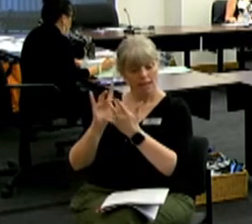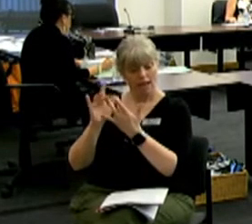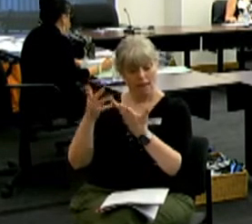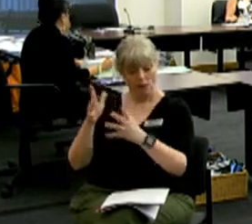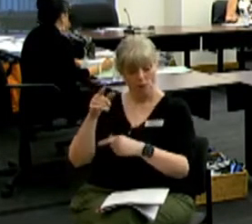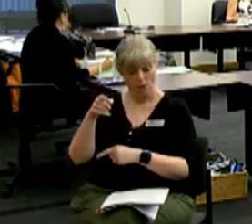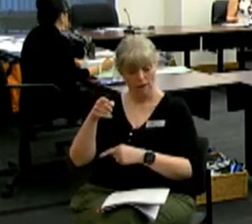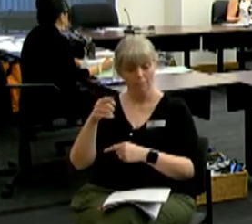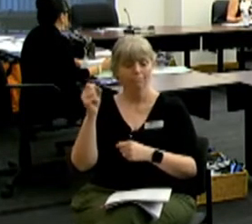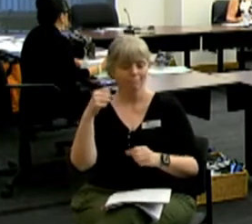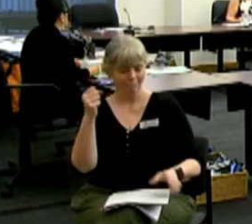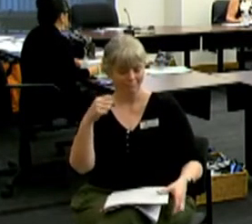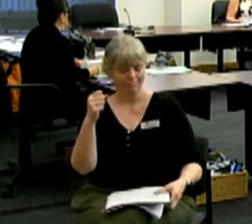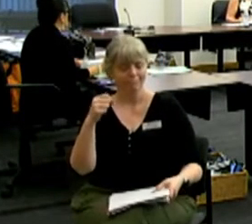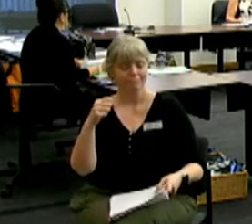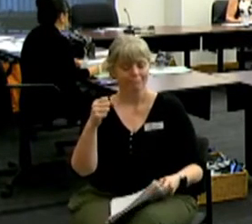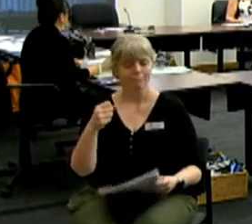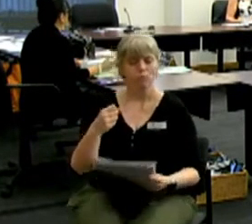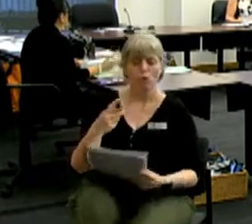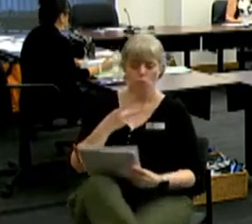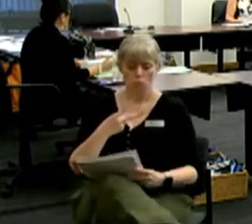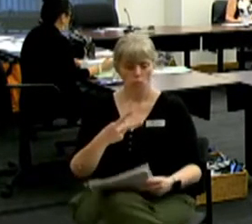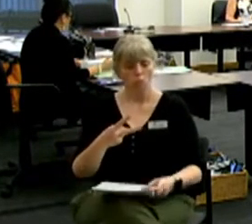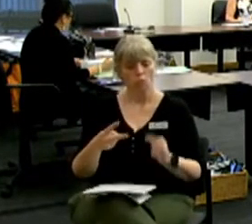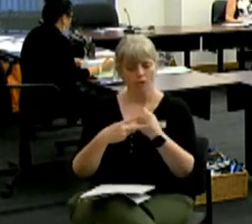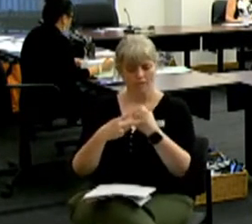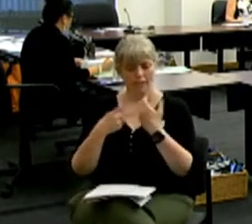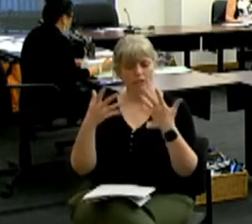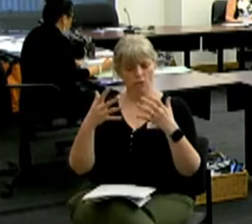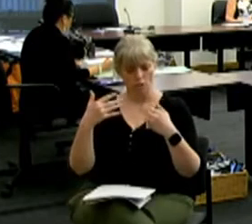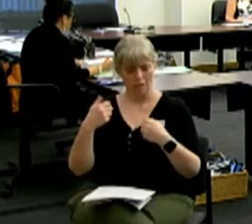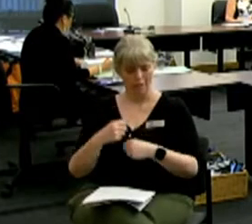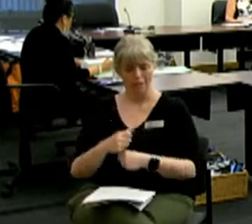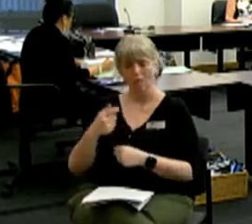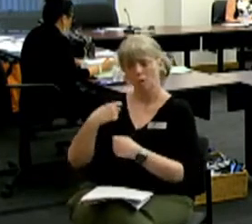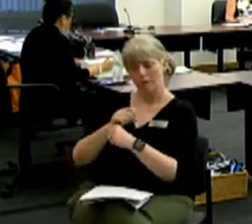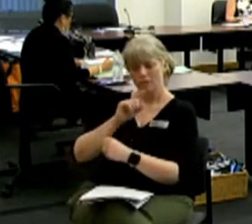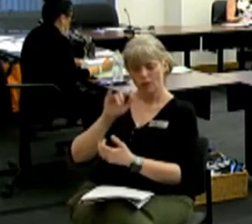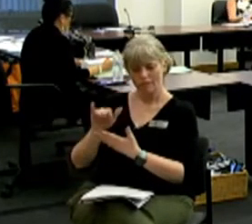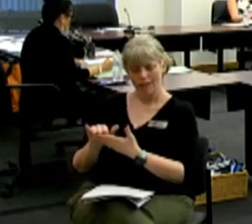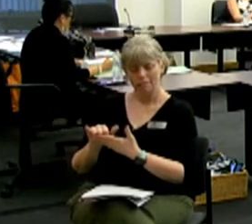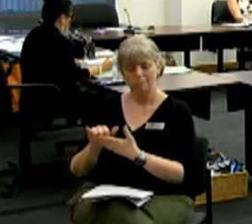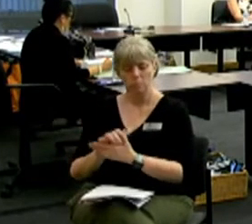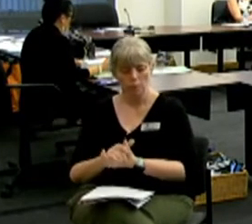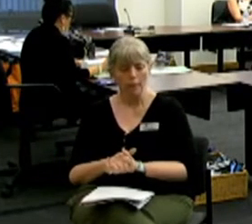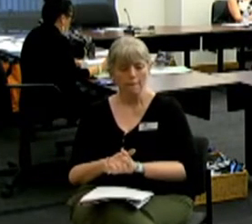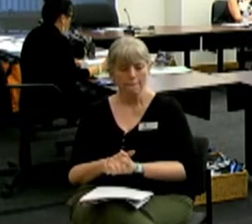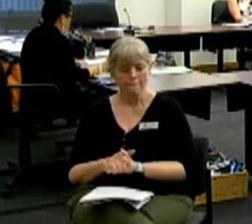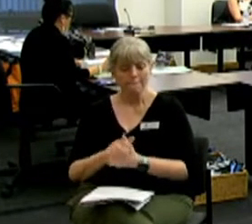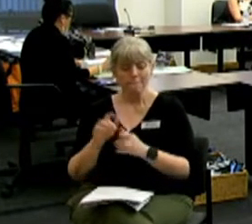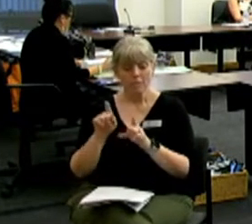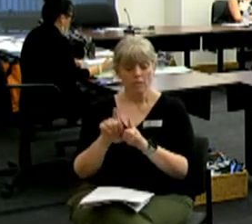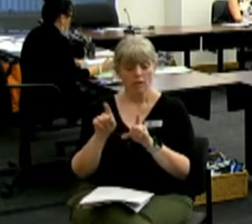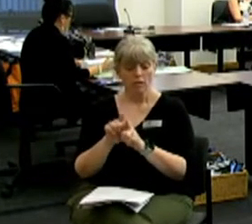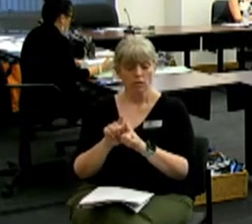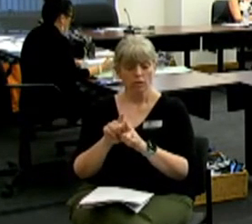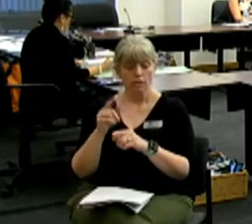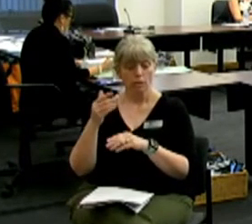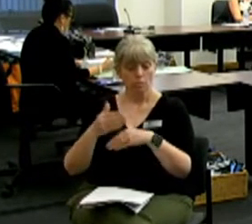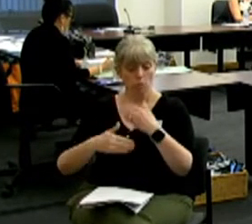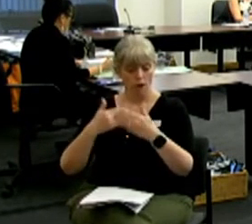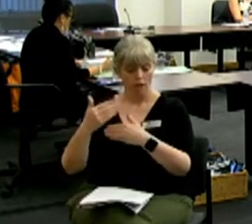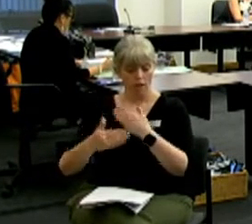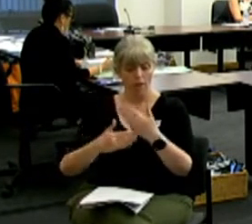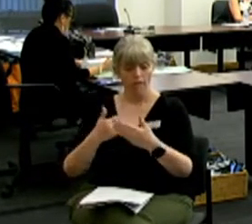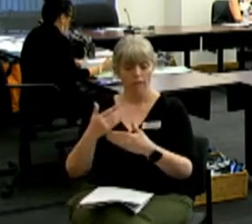contact you already? They have. Okay. Reservations are made. Good, okay. I'd want to make sure of that. And also, there is progress